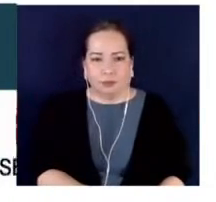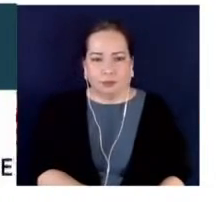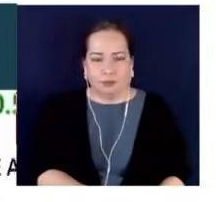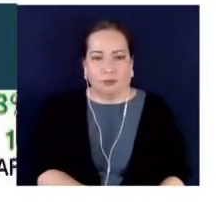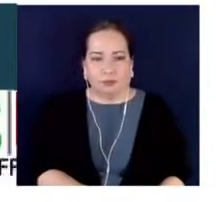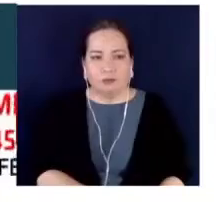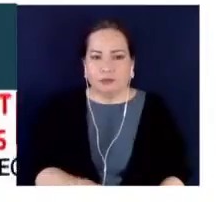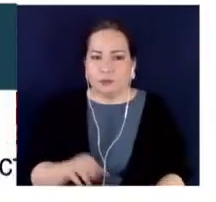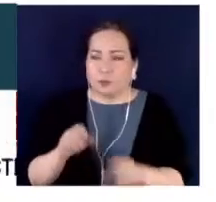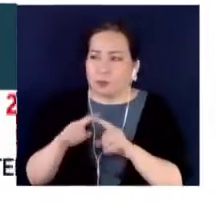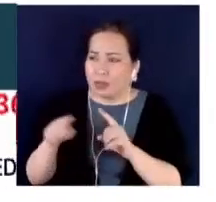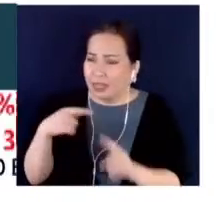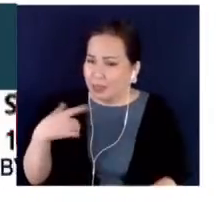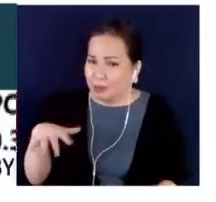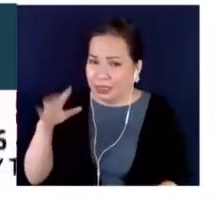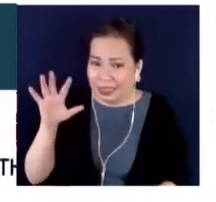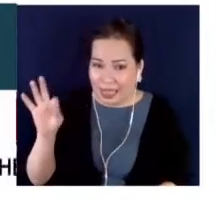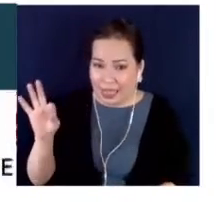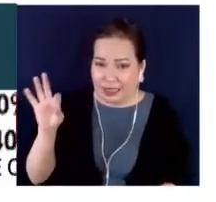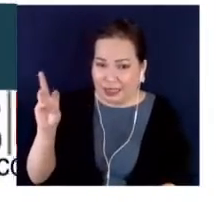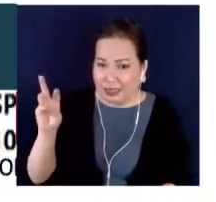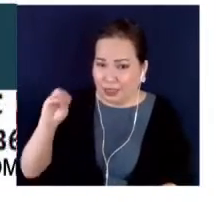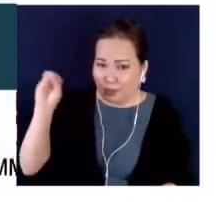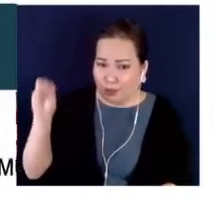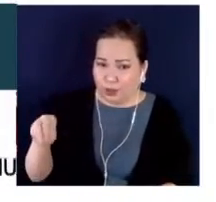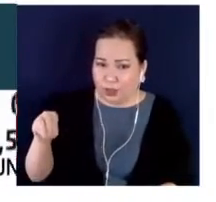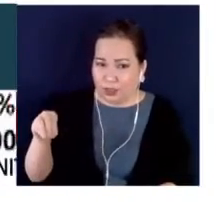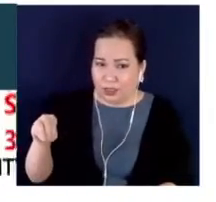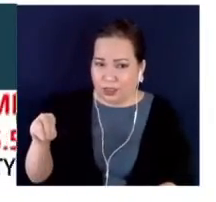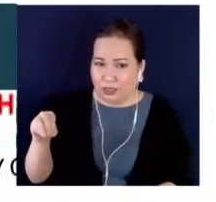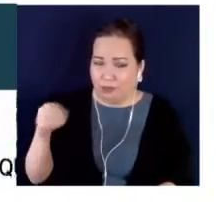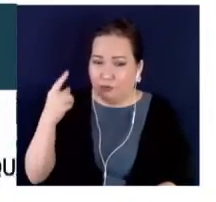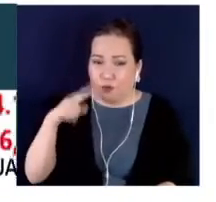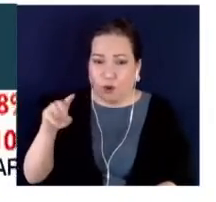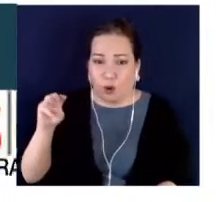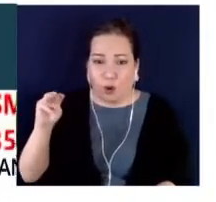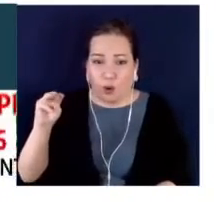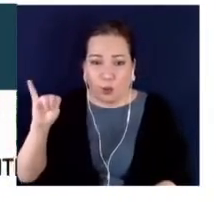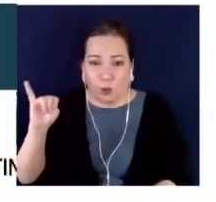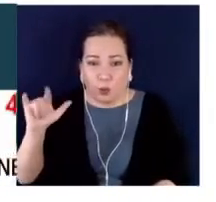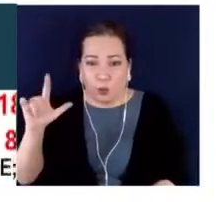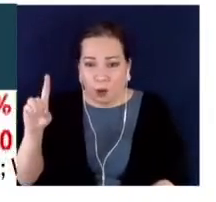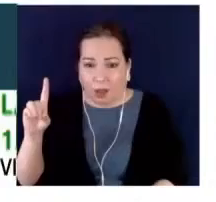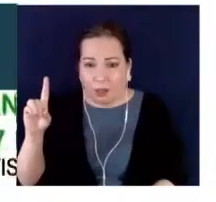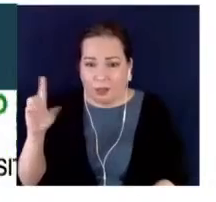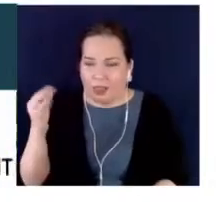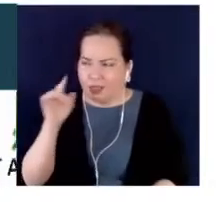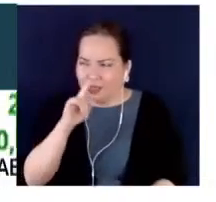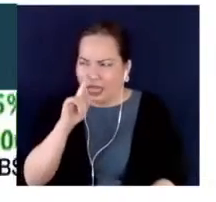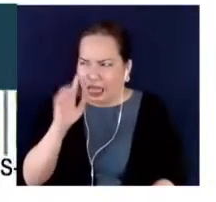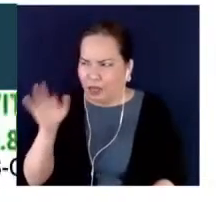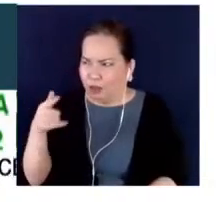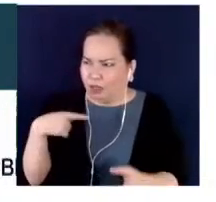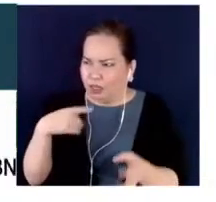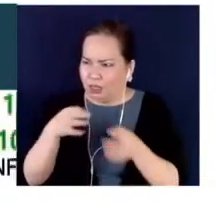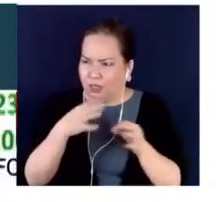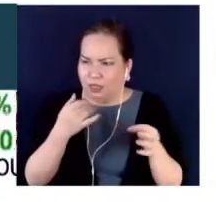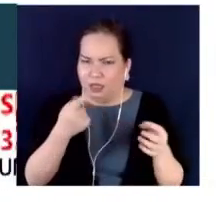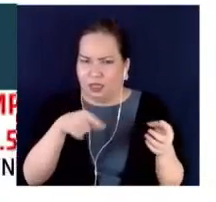if it's 96% who are mild and asymptomatic, how would you then explain the critical